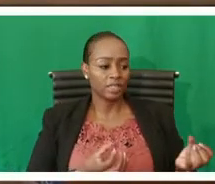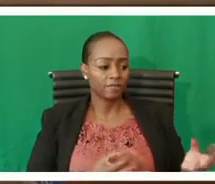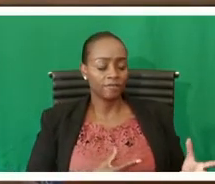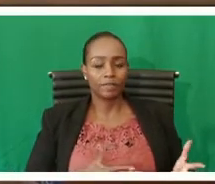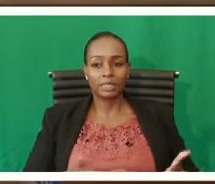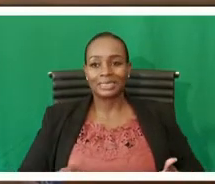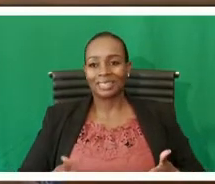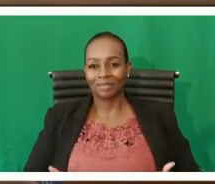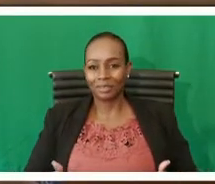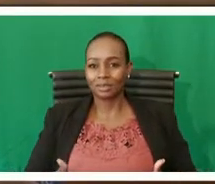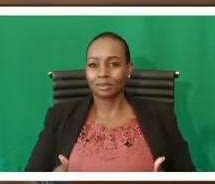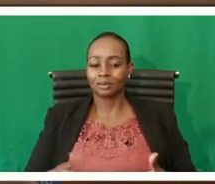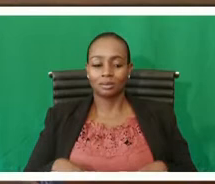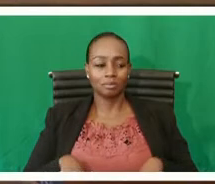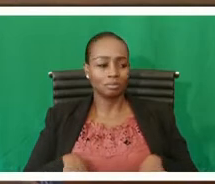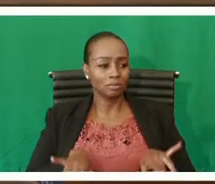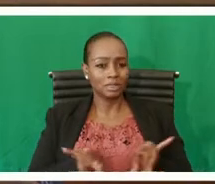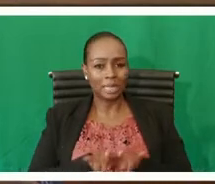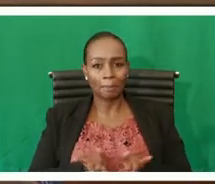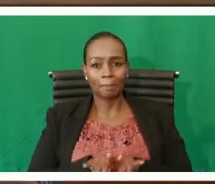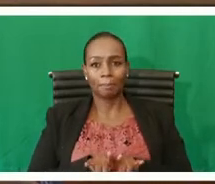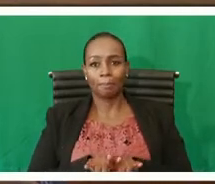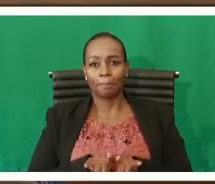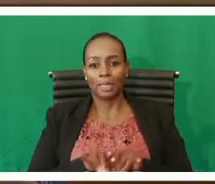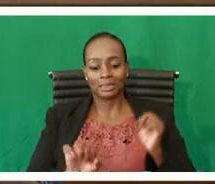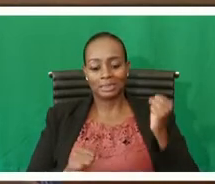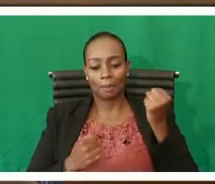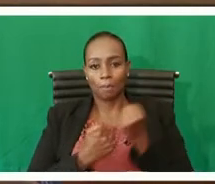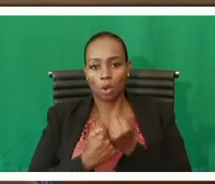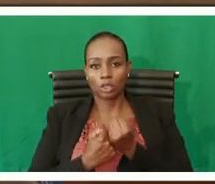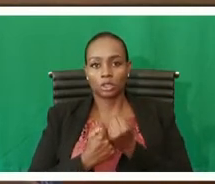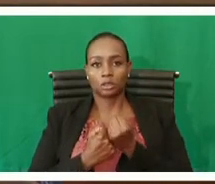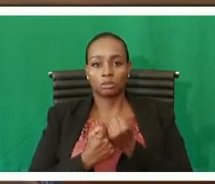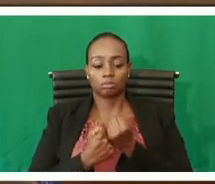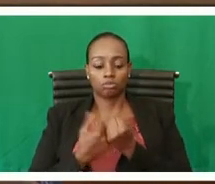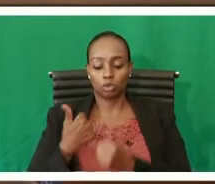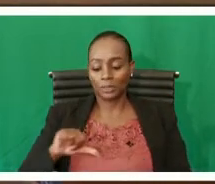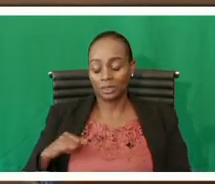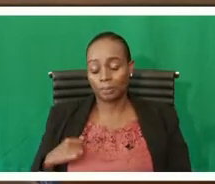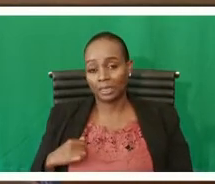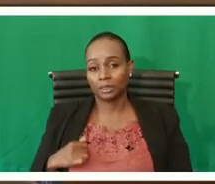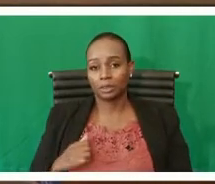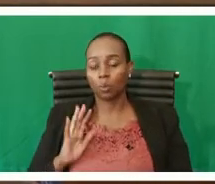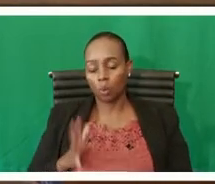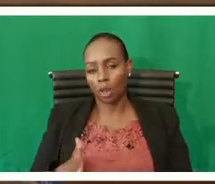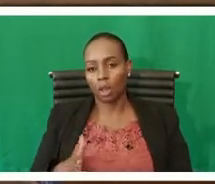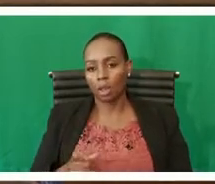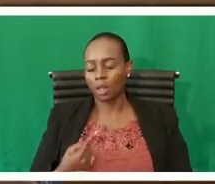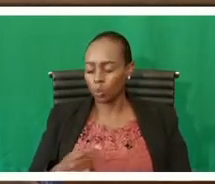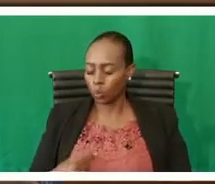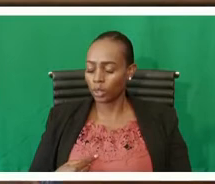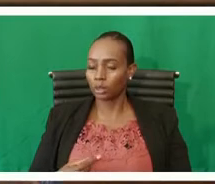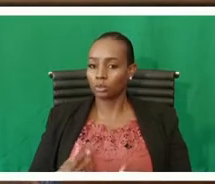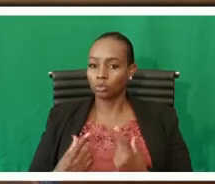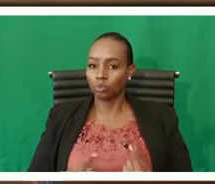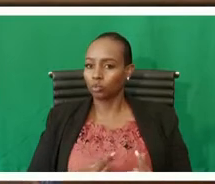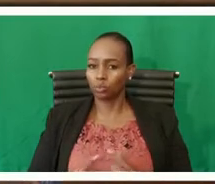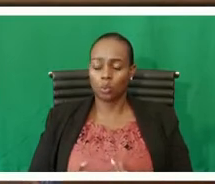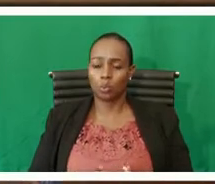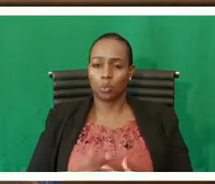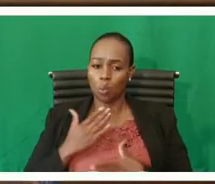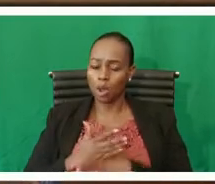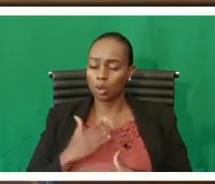delivery, financial, technical, and capacity support to municipalities. We will do everything necessary